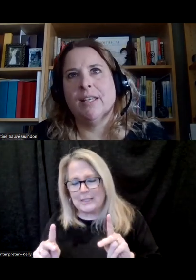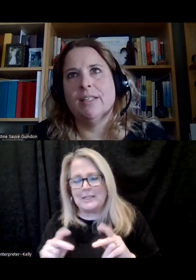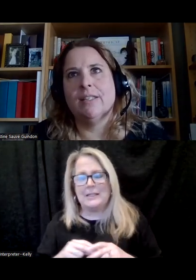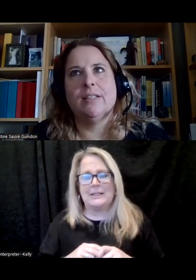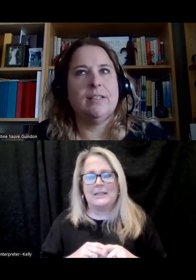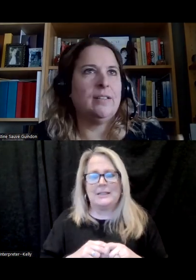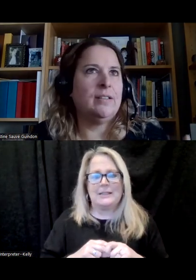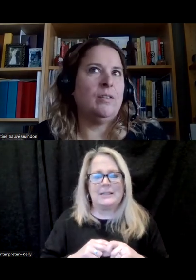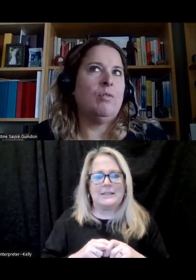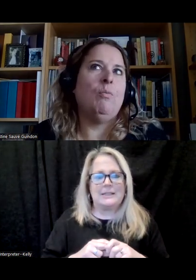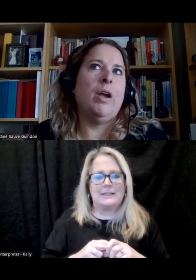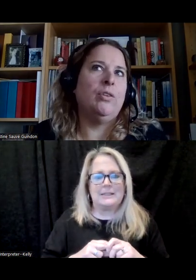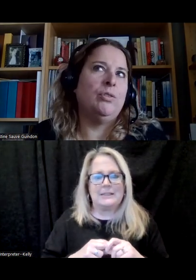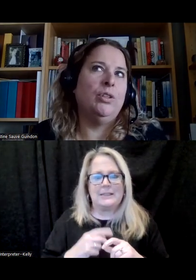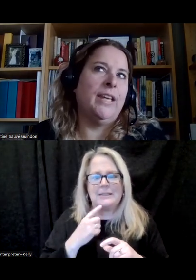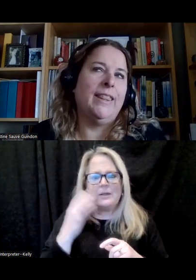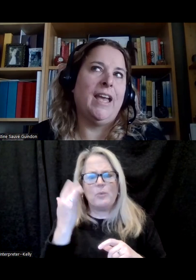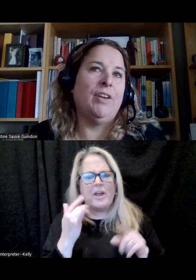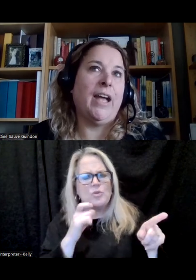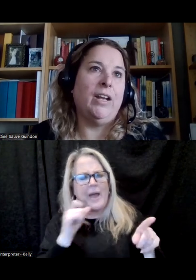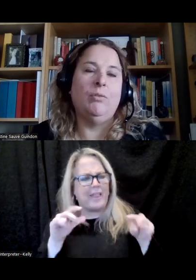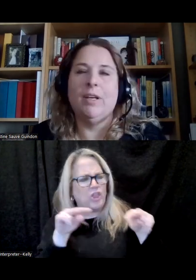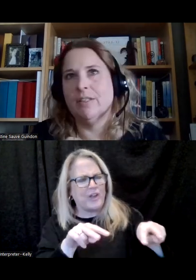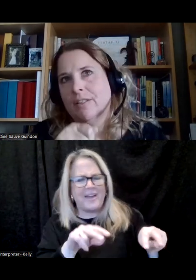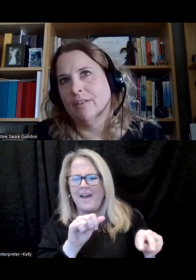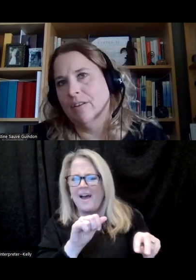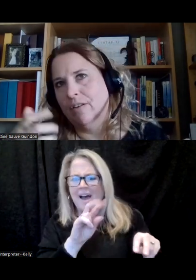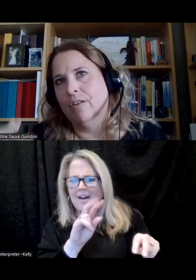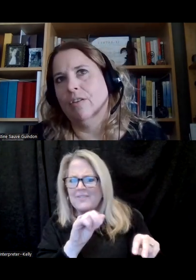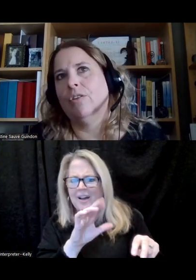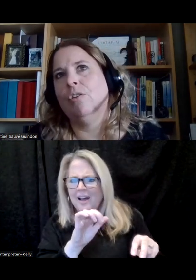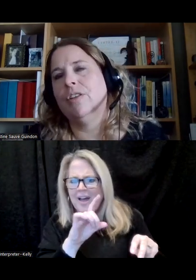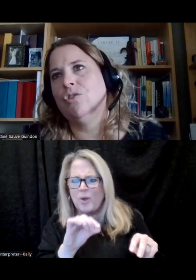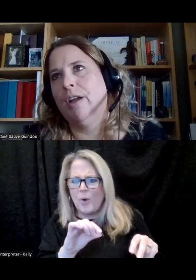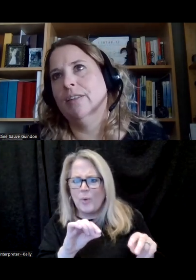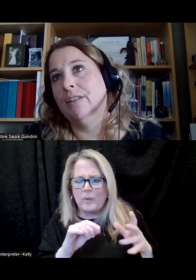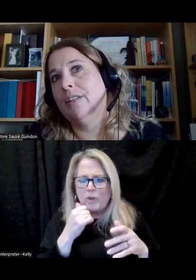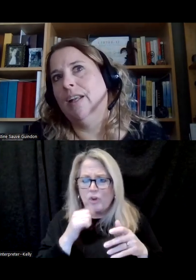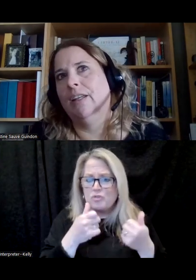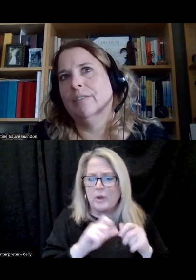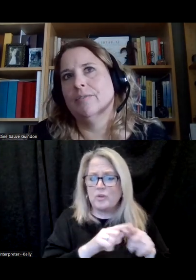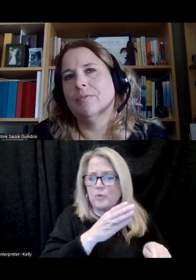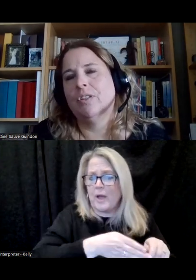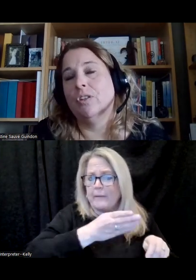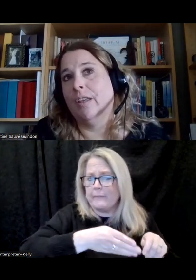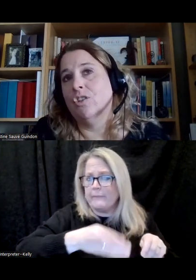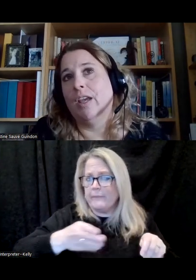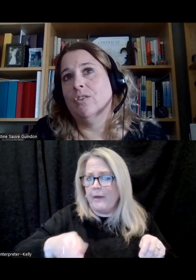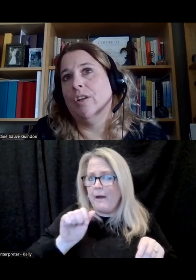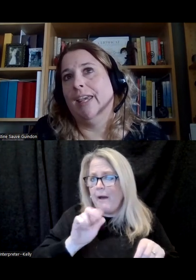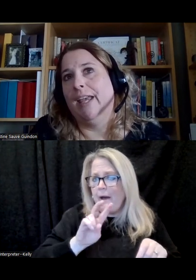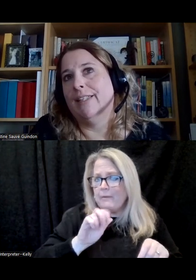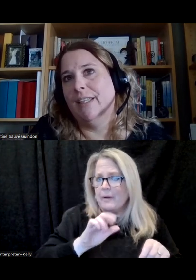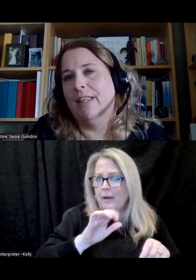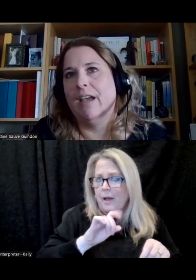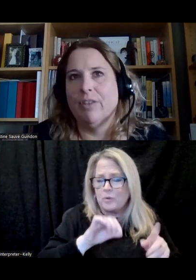It says, why aren't you looking at the avocado as the girl is cutting it? And she answered,